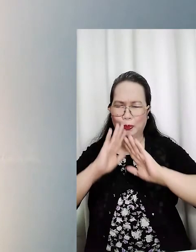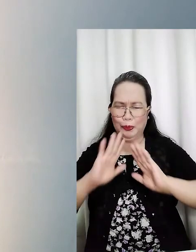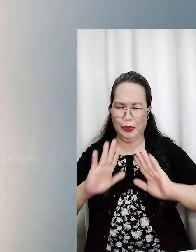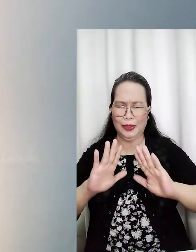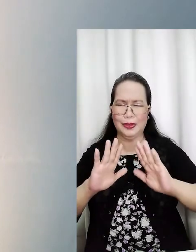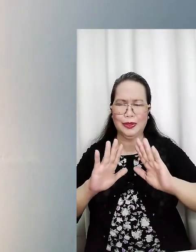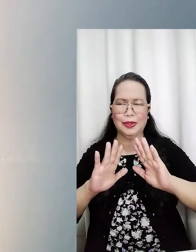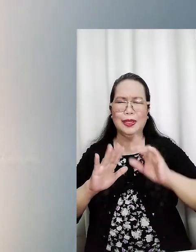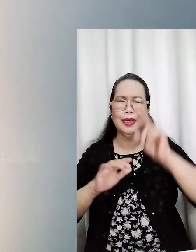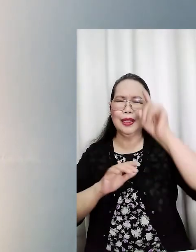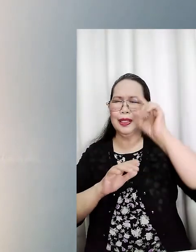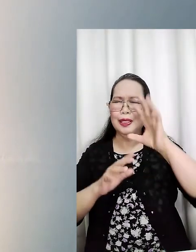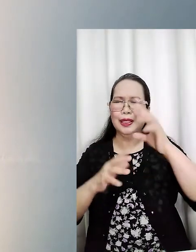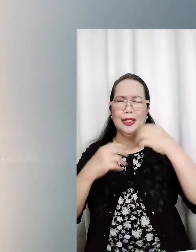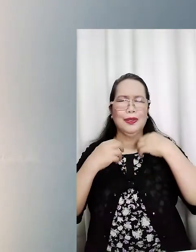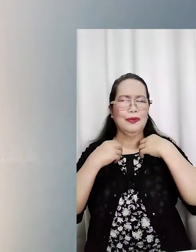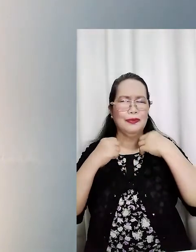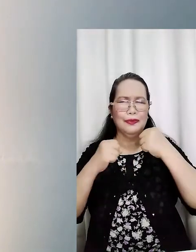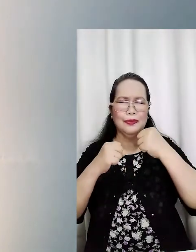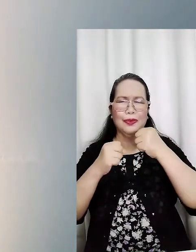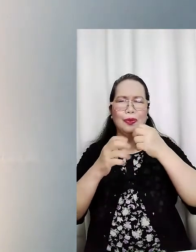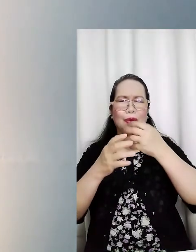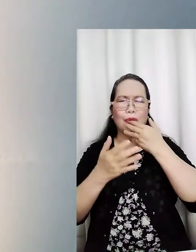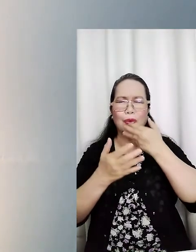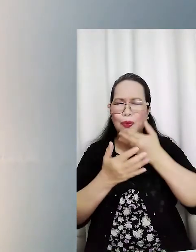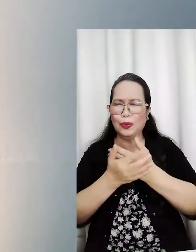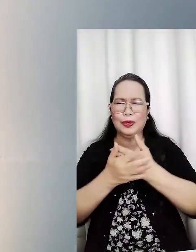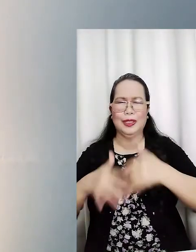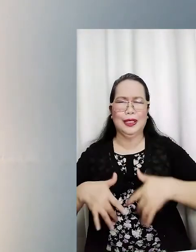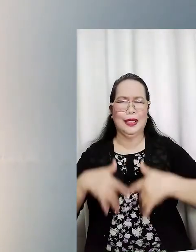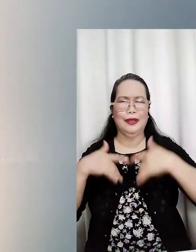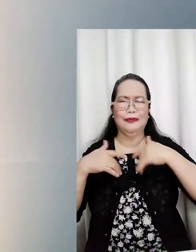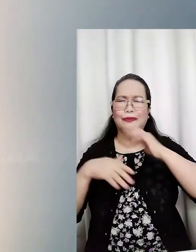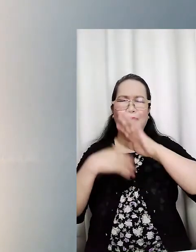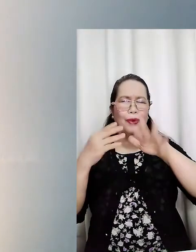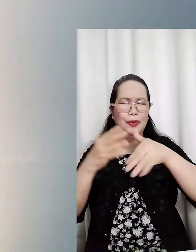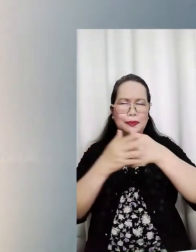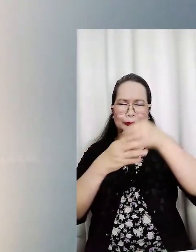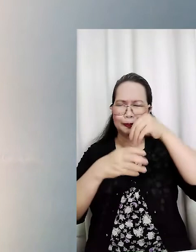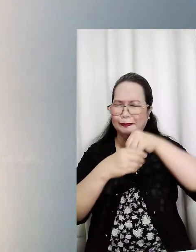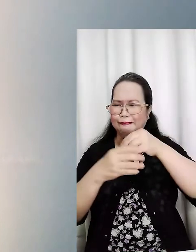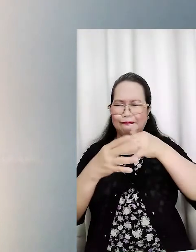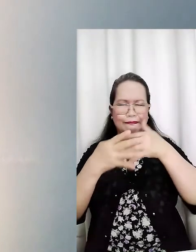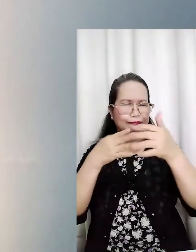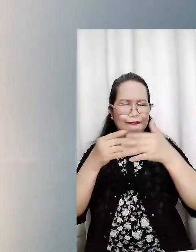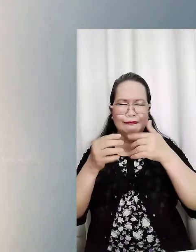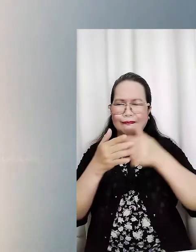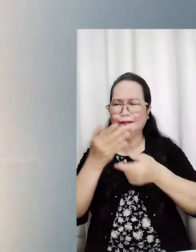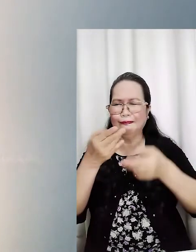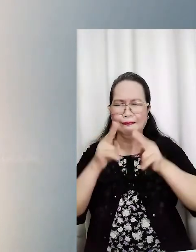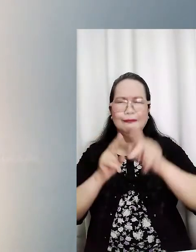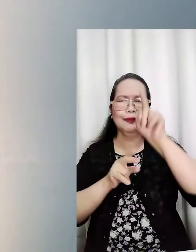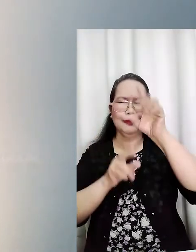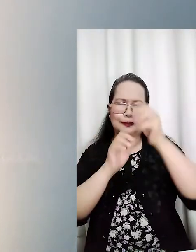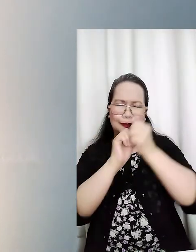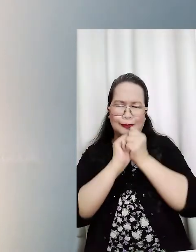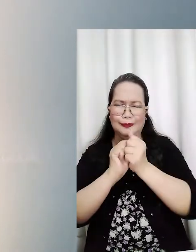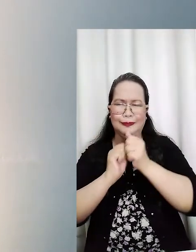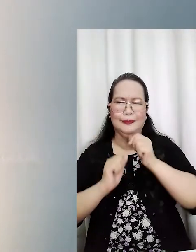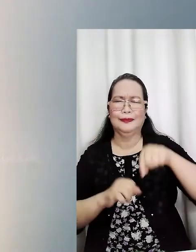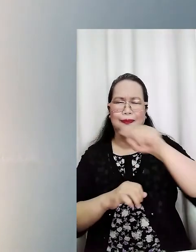Shalom, the God of well-being, na talagang all in all, Panginoon, anuman ang situation, kasama ka